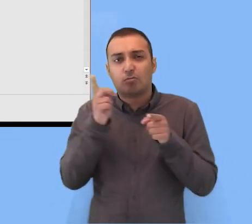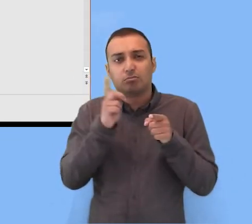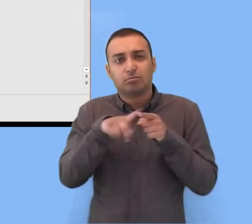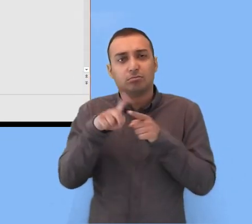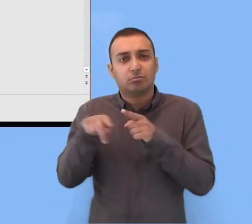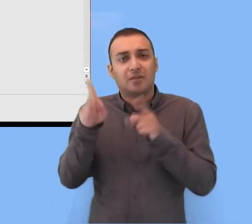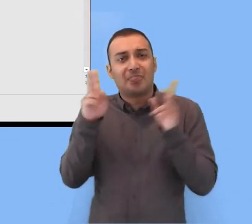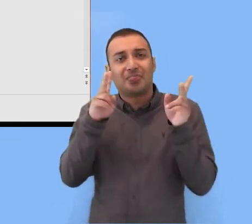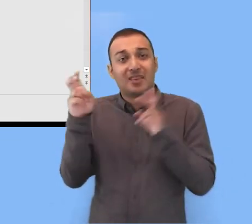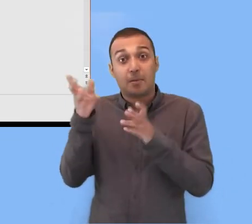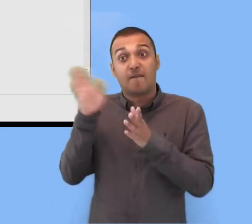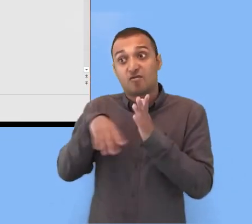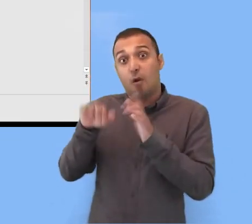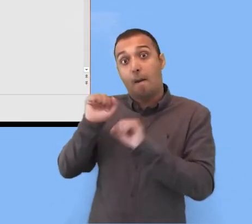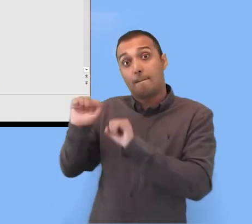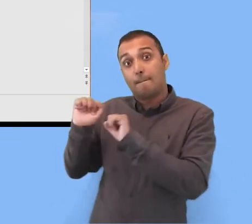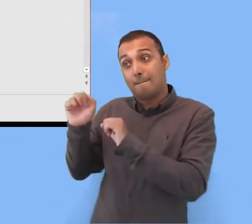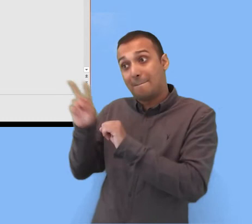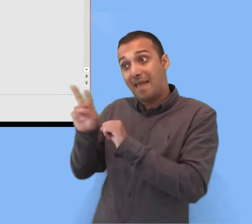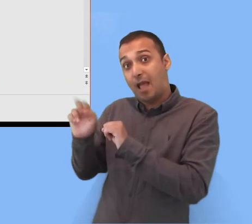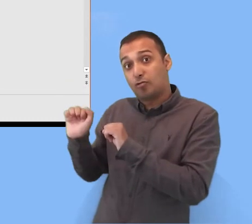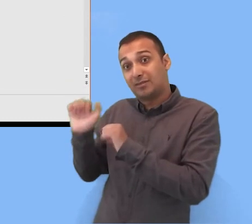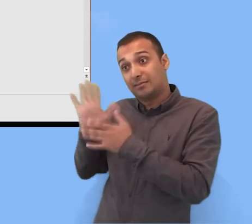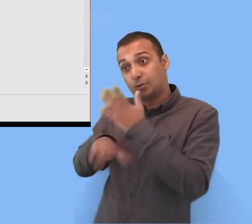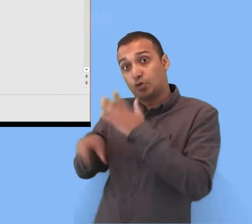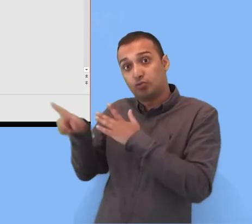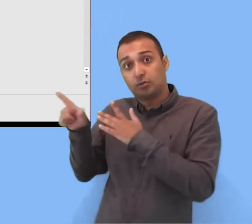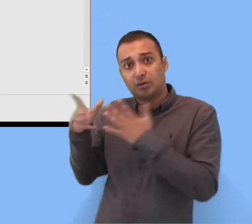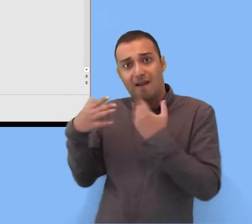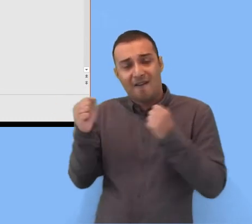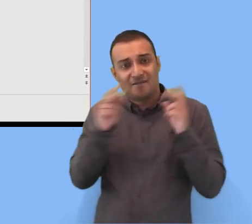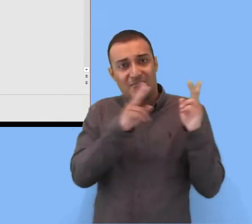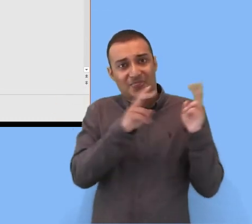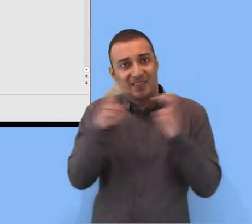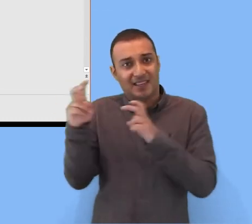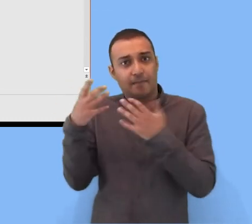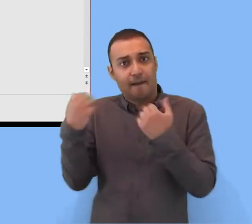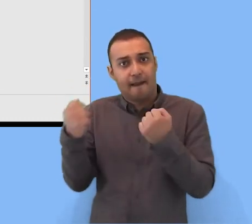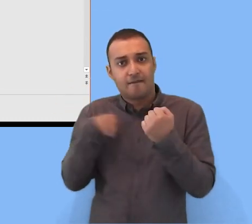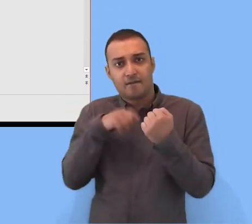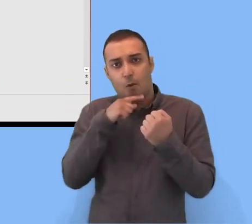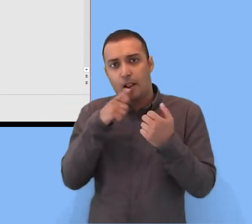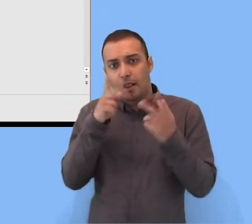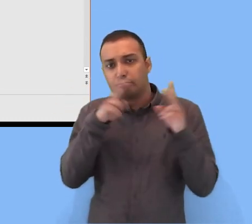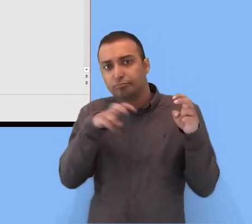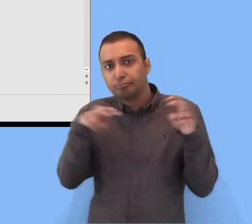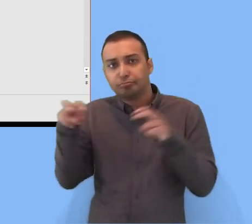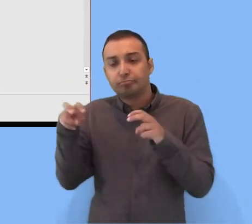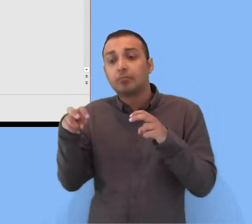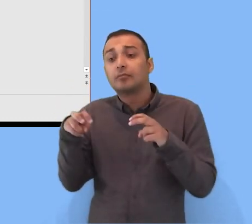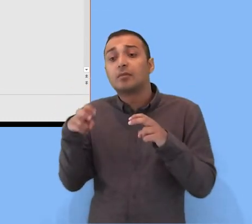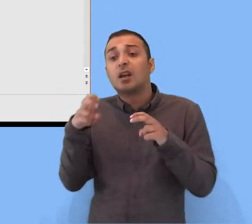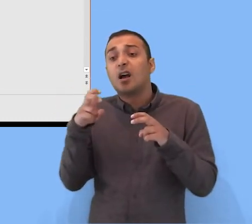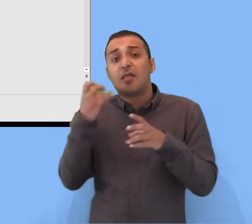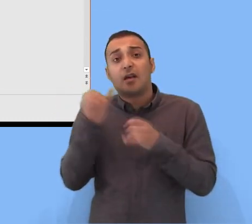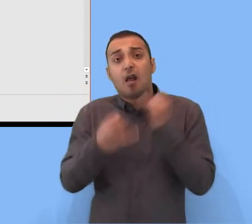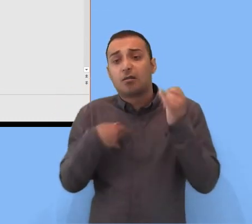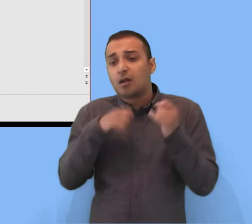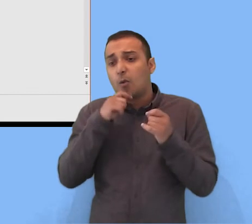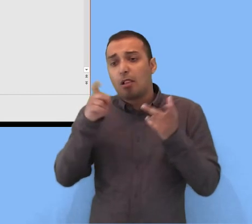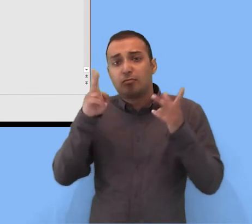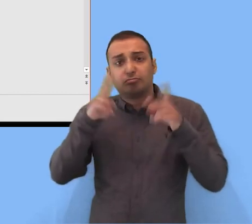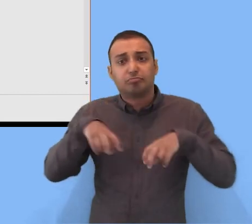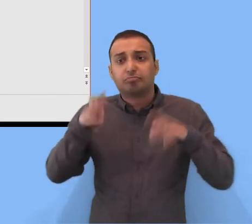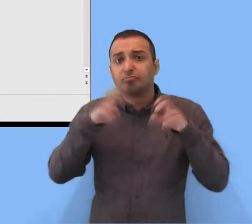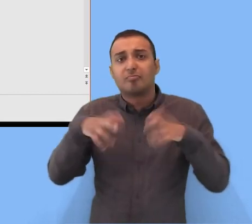raise. And then finally, just thinking again of some ways to encourage engagement. And that